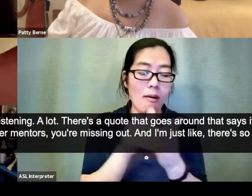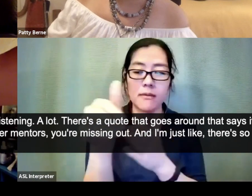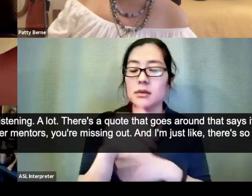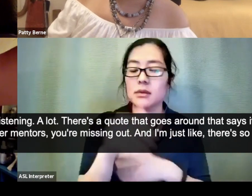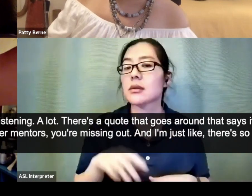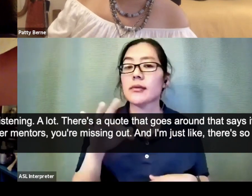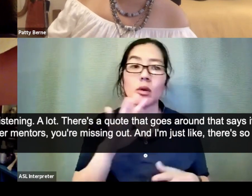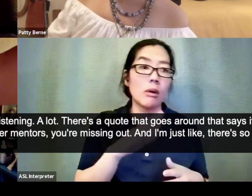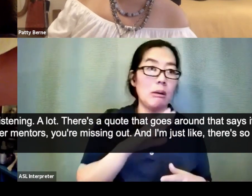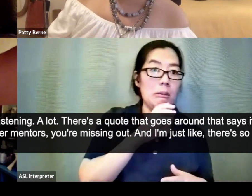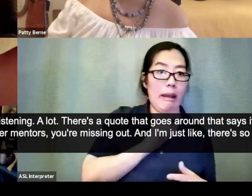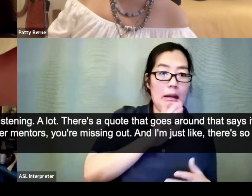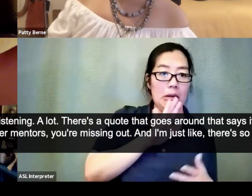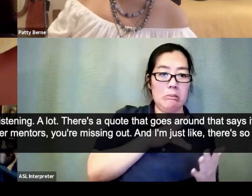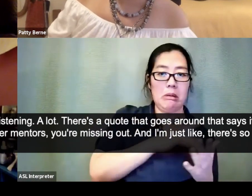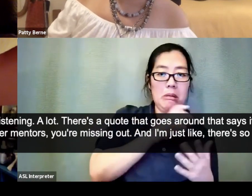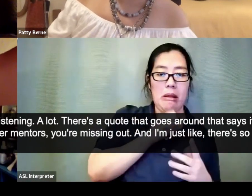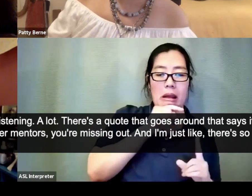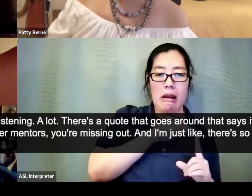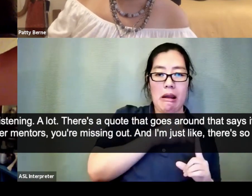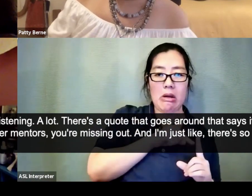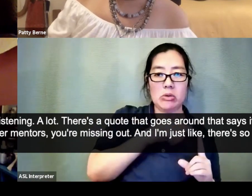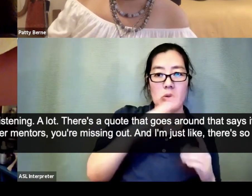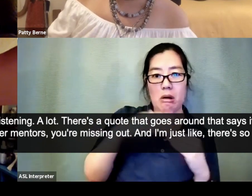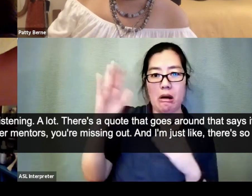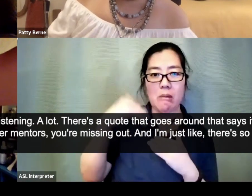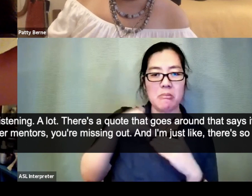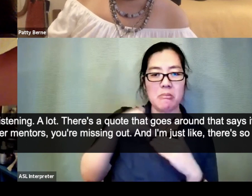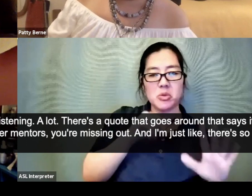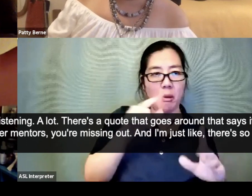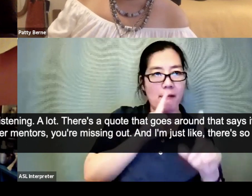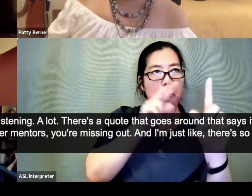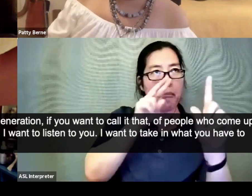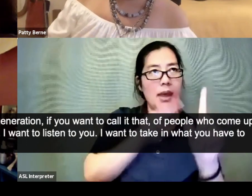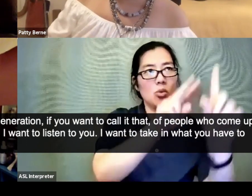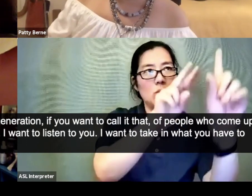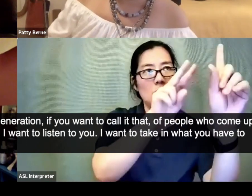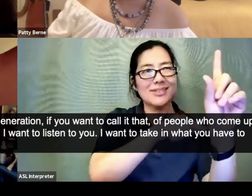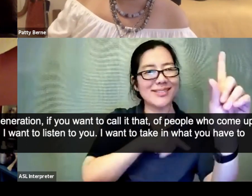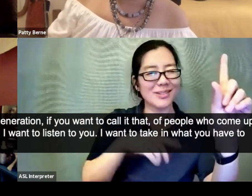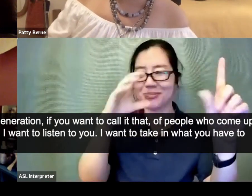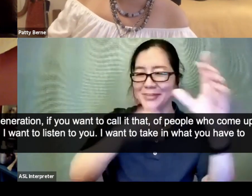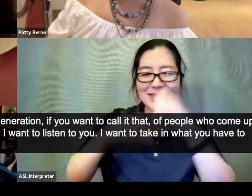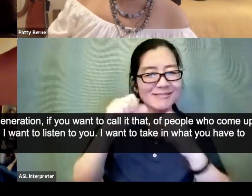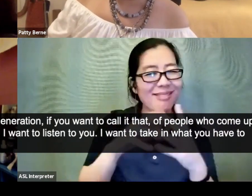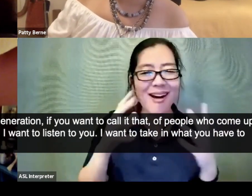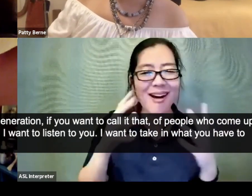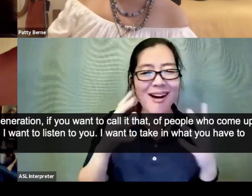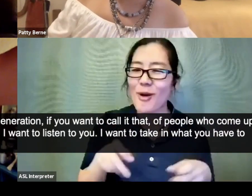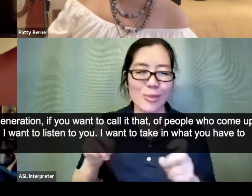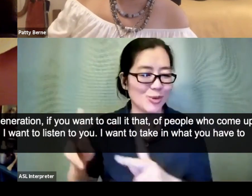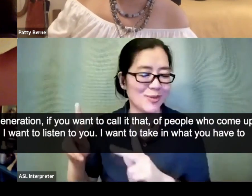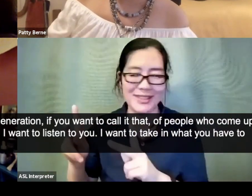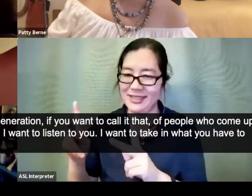you don't have younger mentors, you're missing out. And I'm just like, there's so much of this next generation,